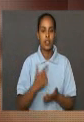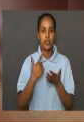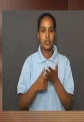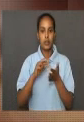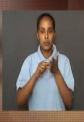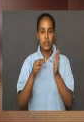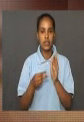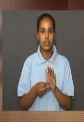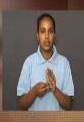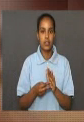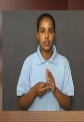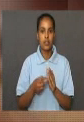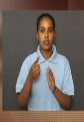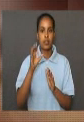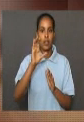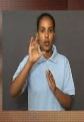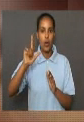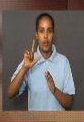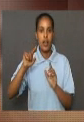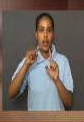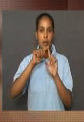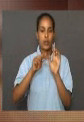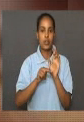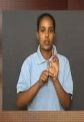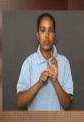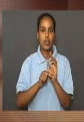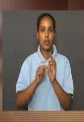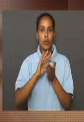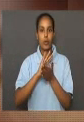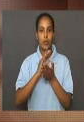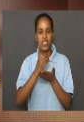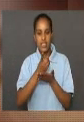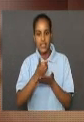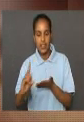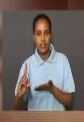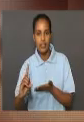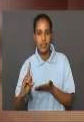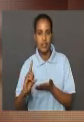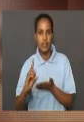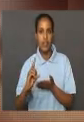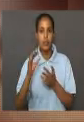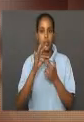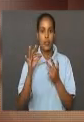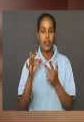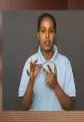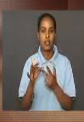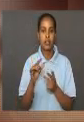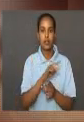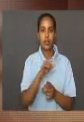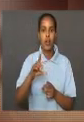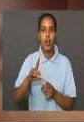This means that the chloride ions will be discharged in preference to